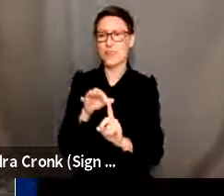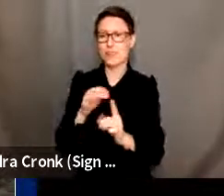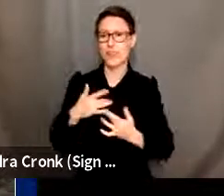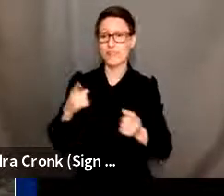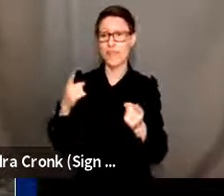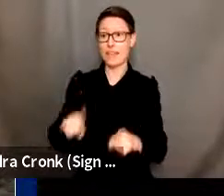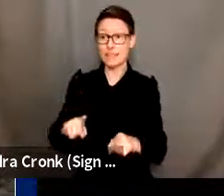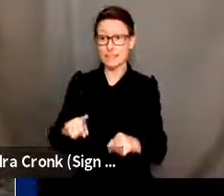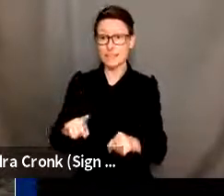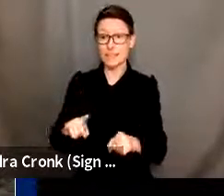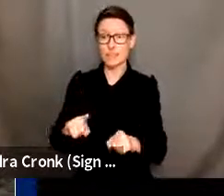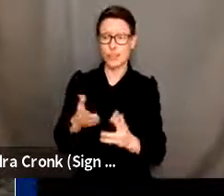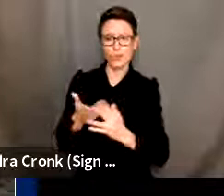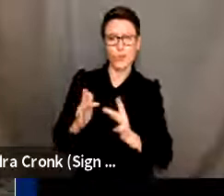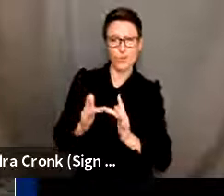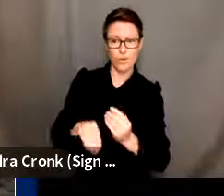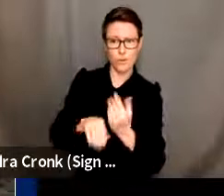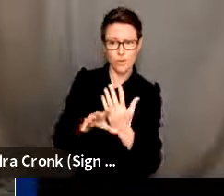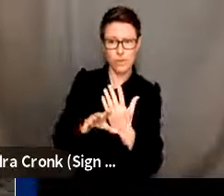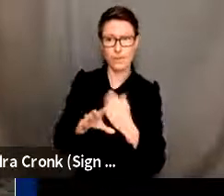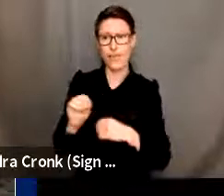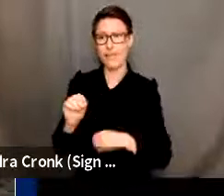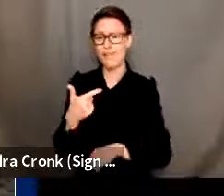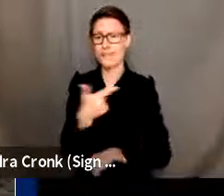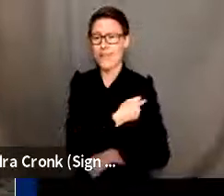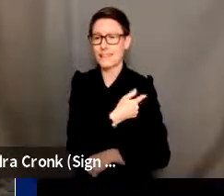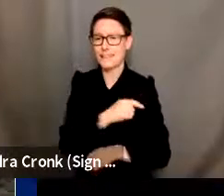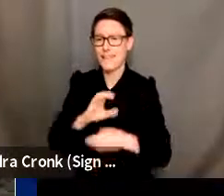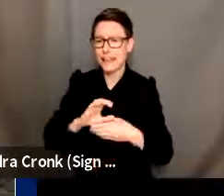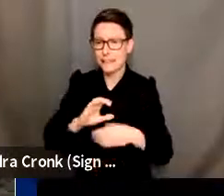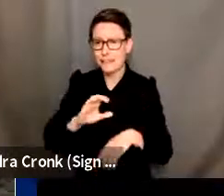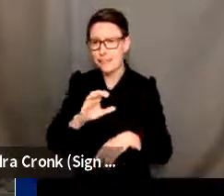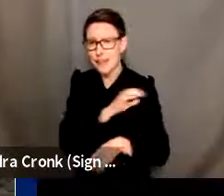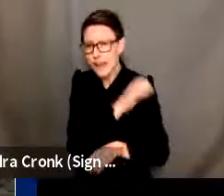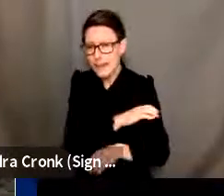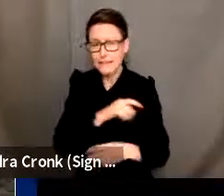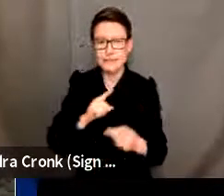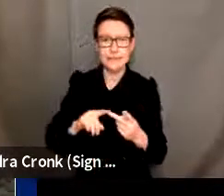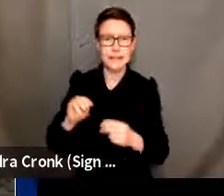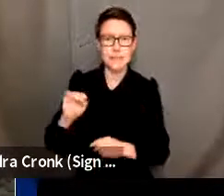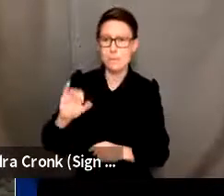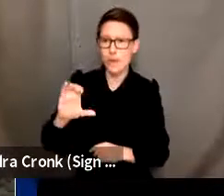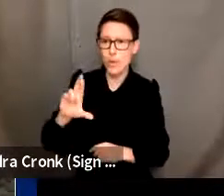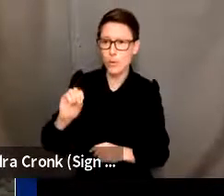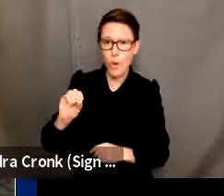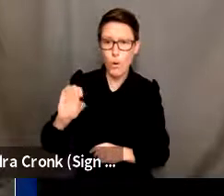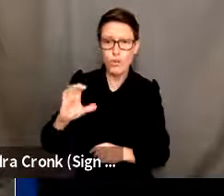as well as vaccine clinics and microchipping events.